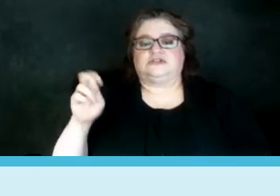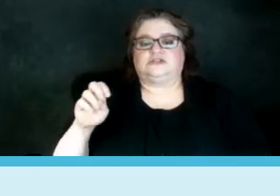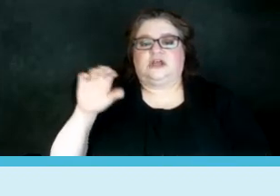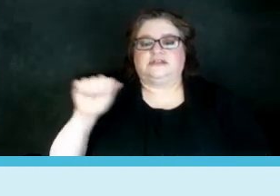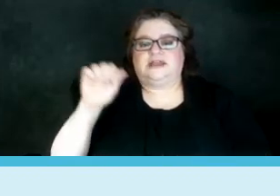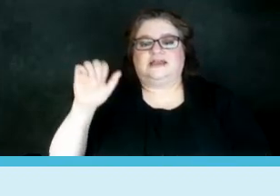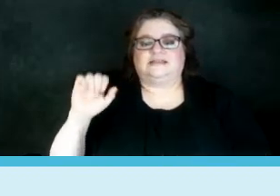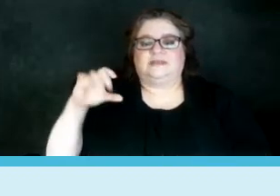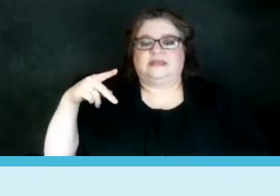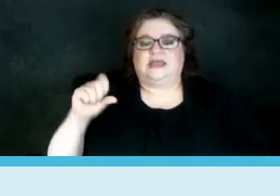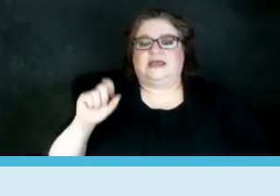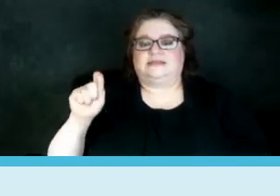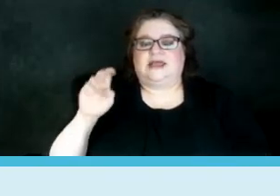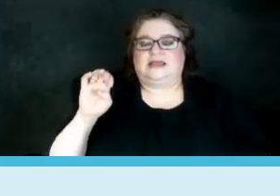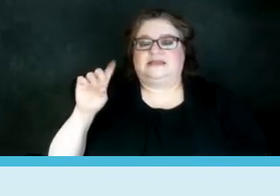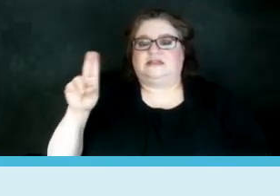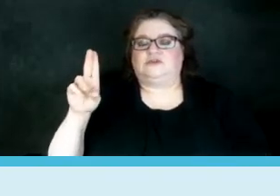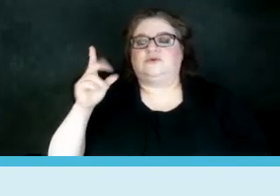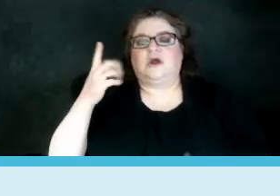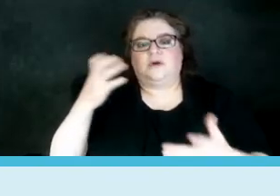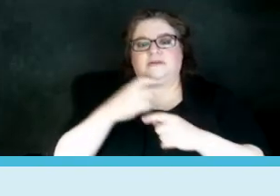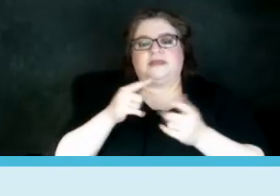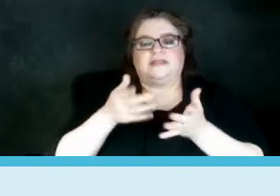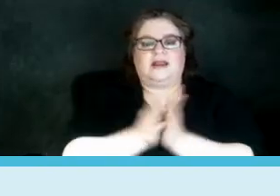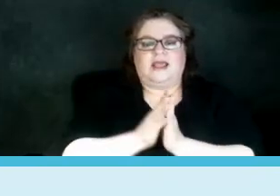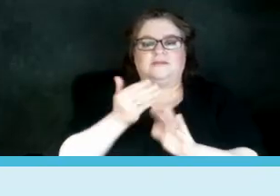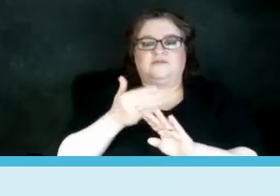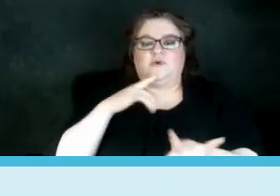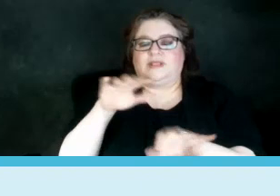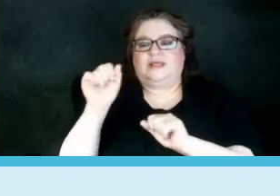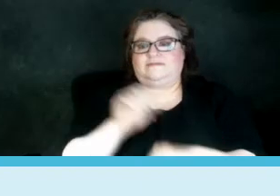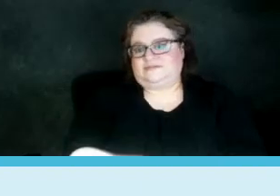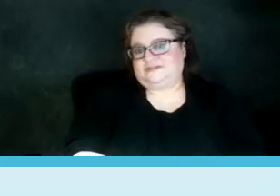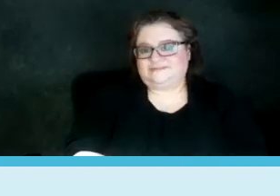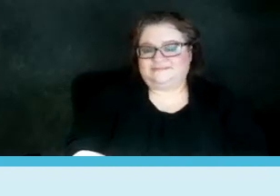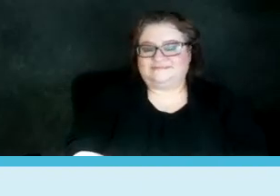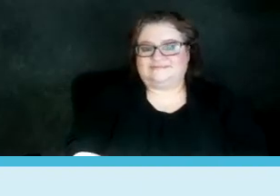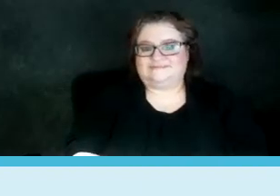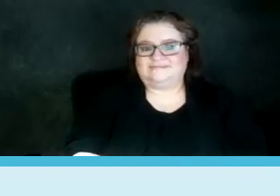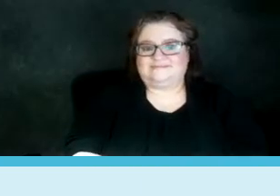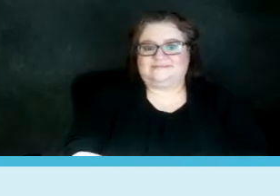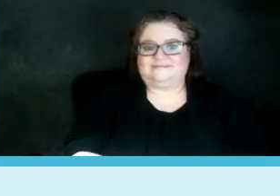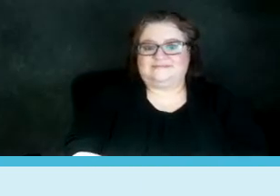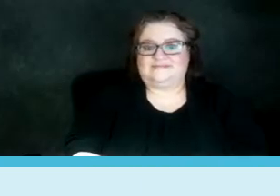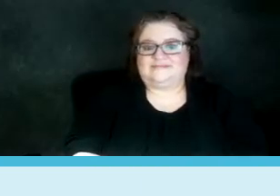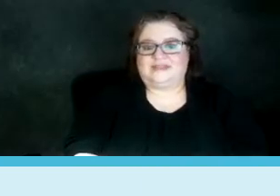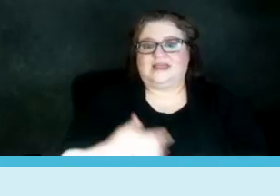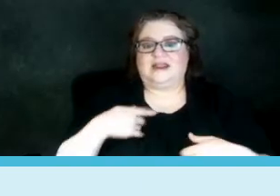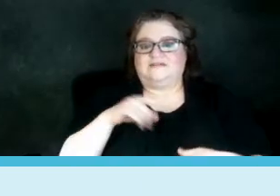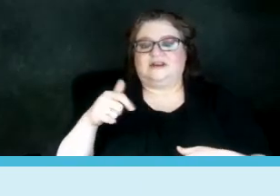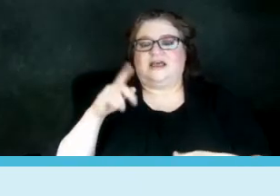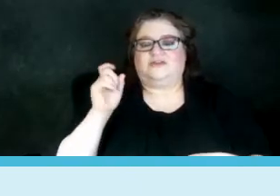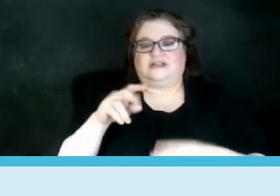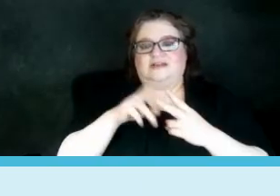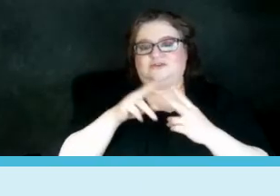lscjudge@cps.edu. So I wanted to make that ask before we left. I have another ask. I have